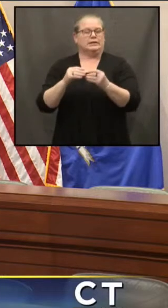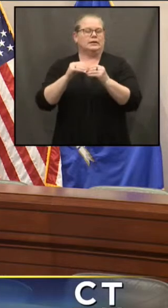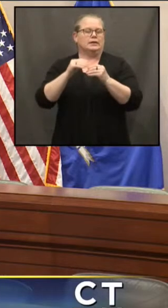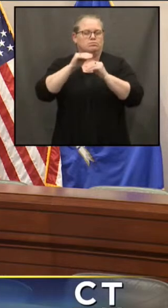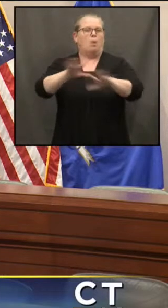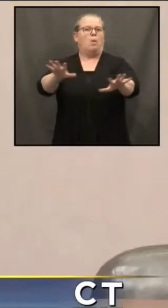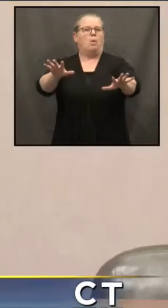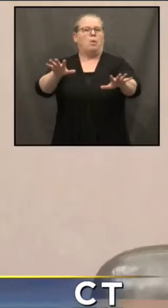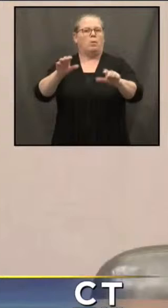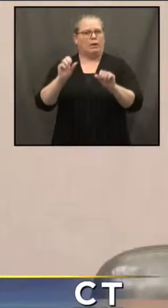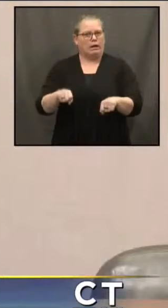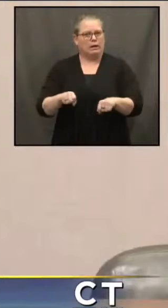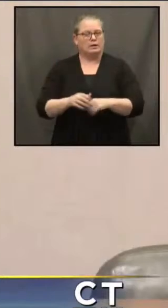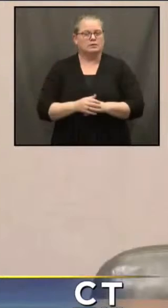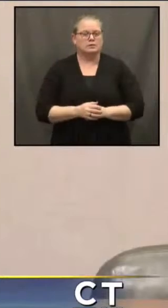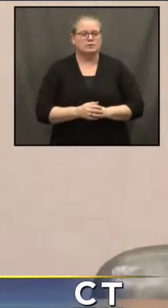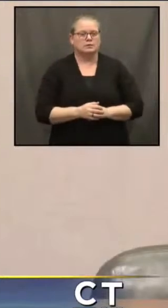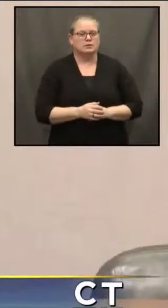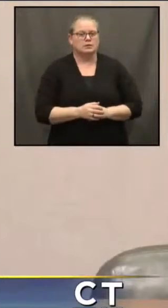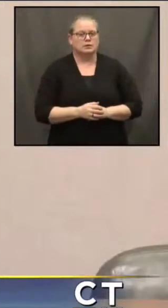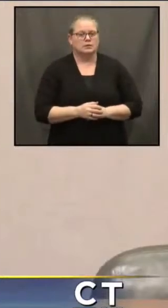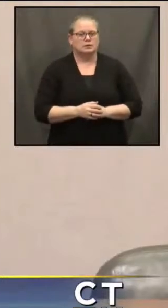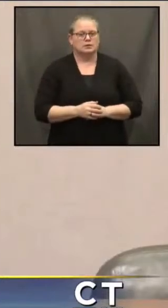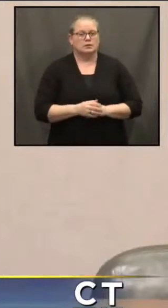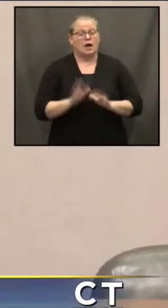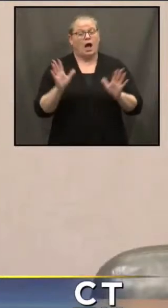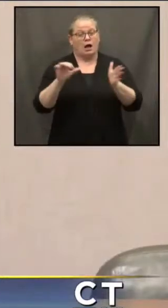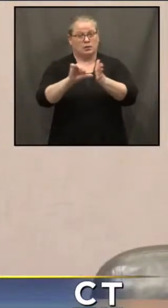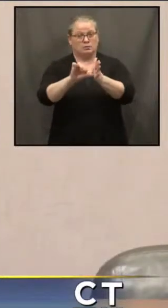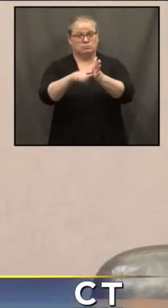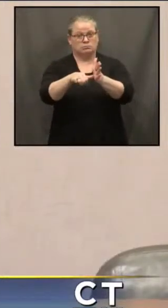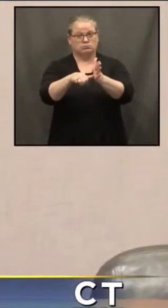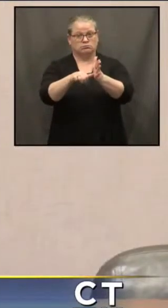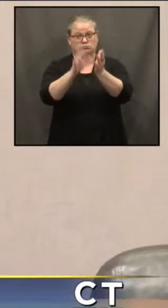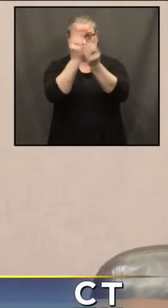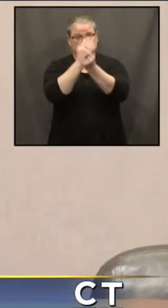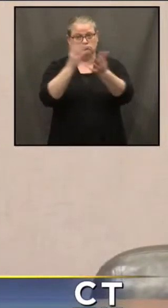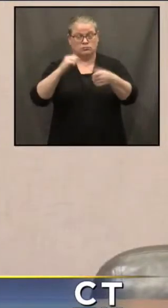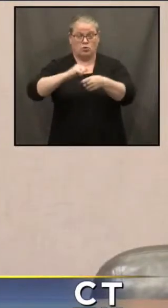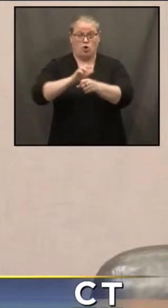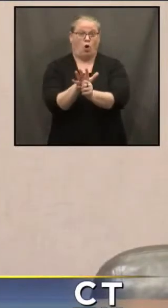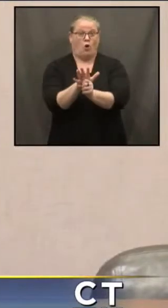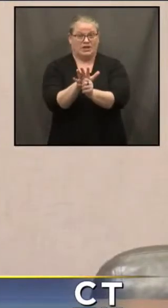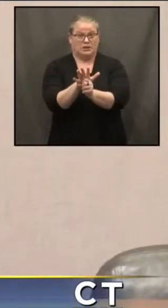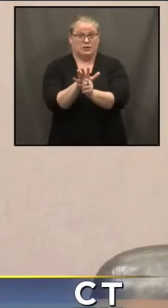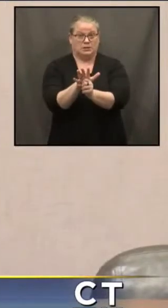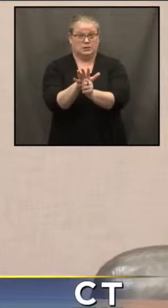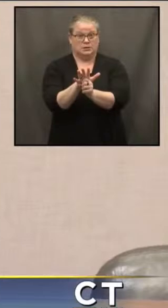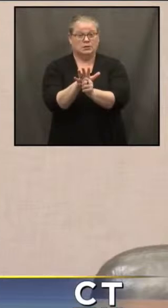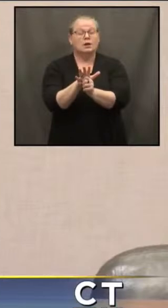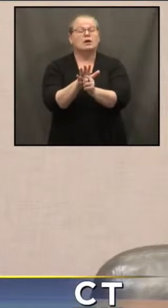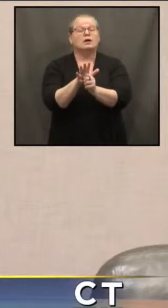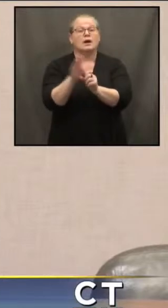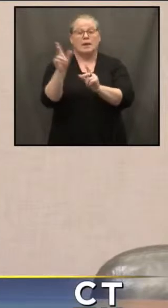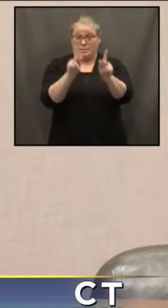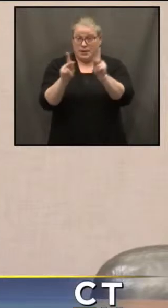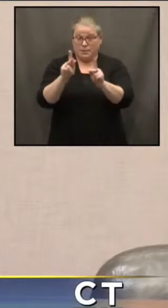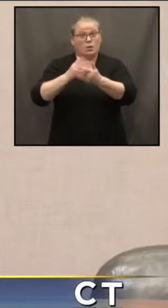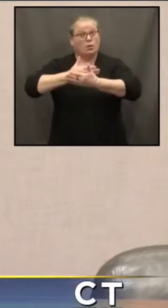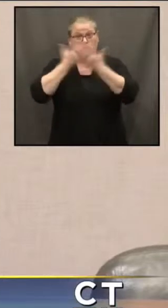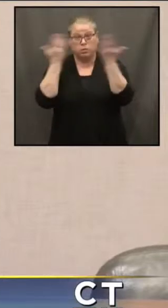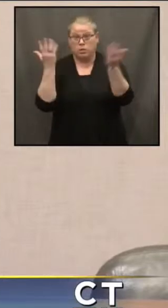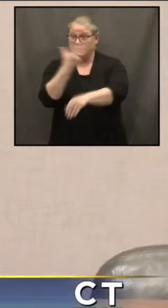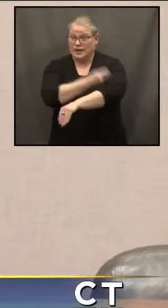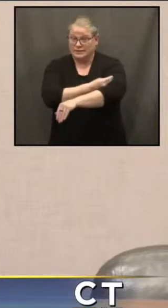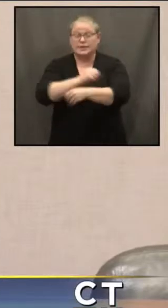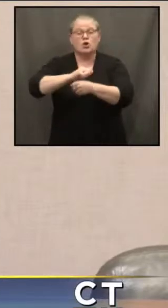It is absolutely clear that this virus finds those who are unvaccinated. As the governor